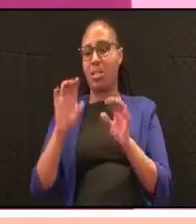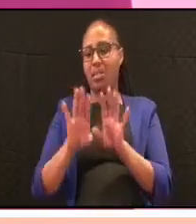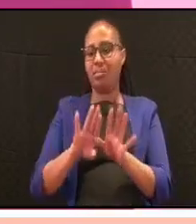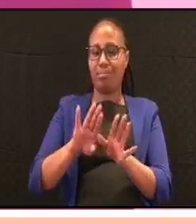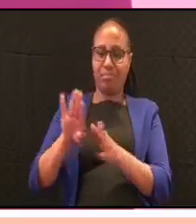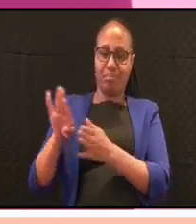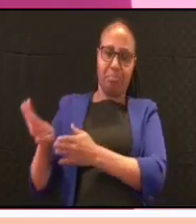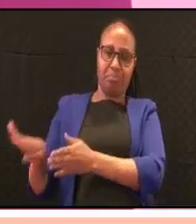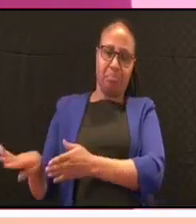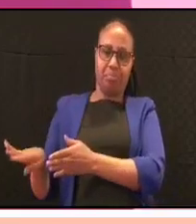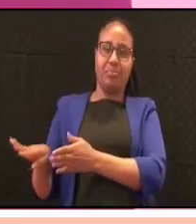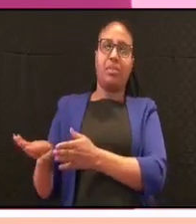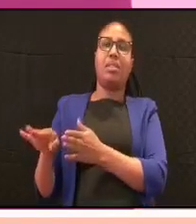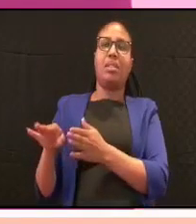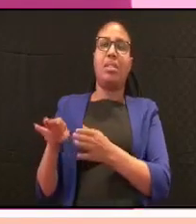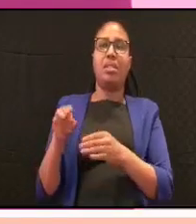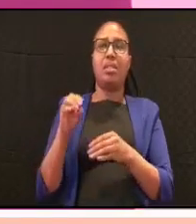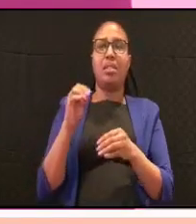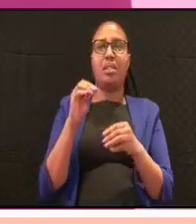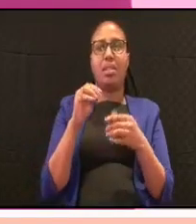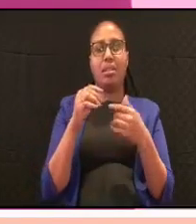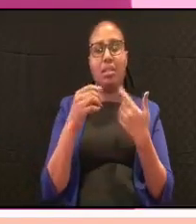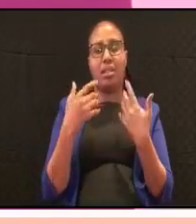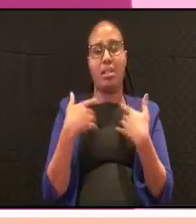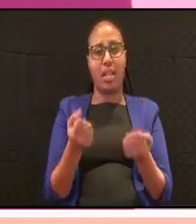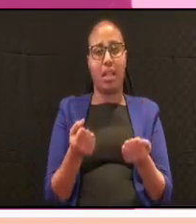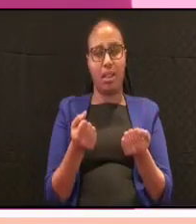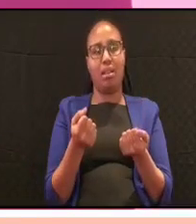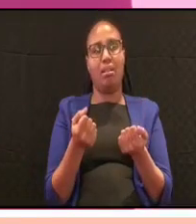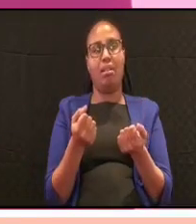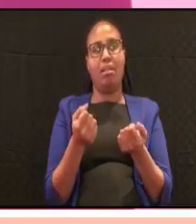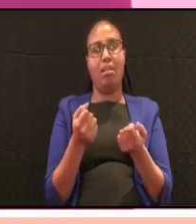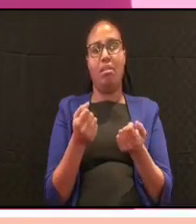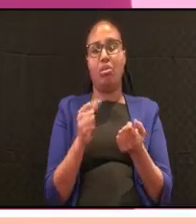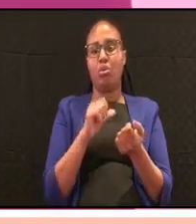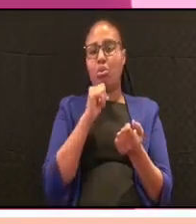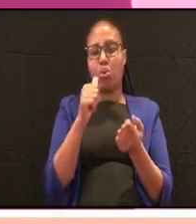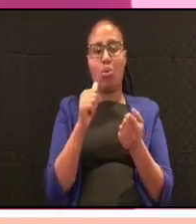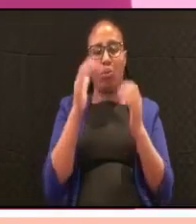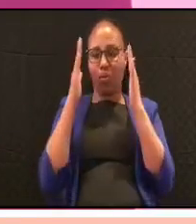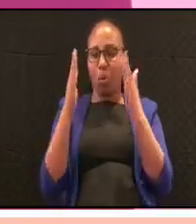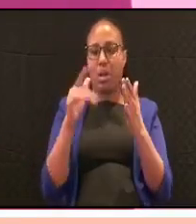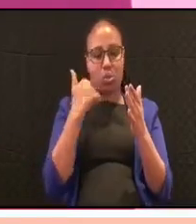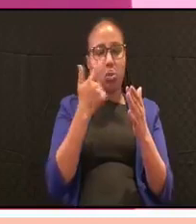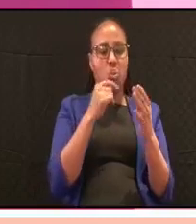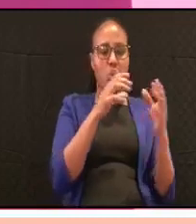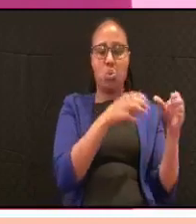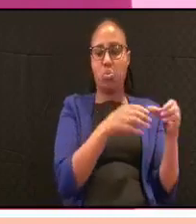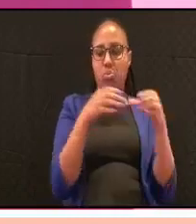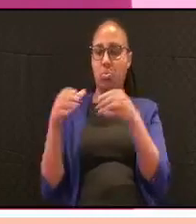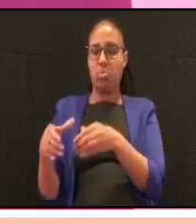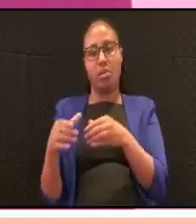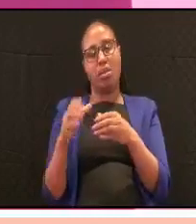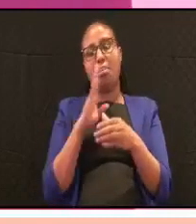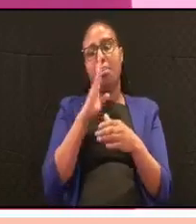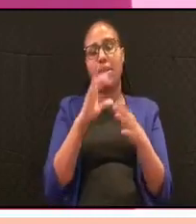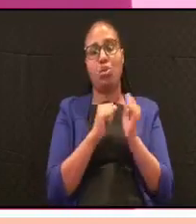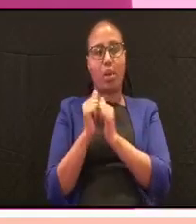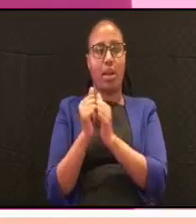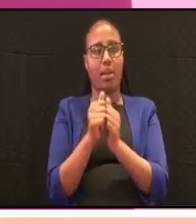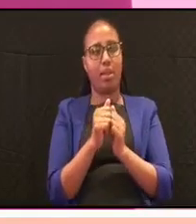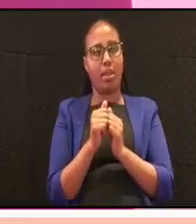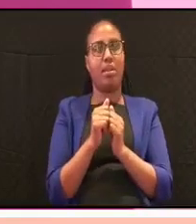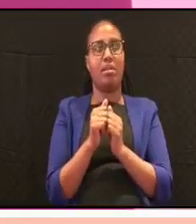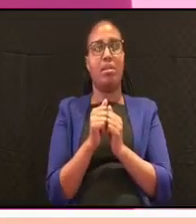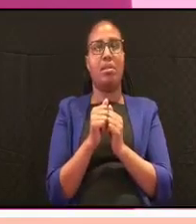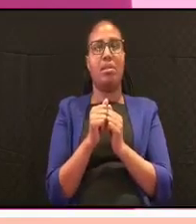water under the bridge. Elect your leaders without looking at who belongs to what formation, and be together. It's a saying